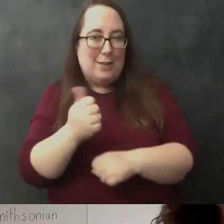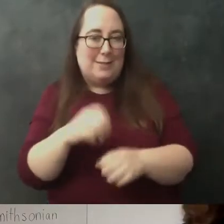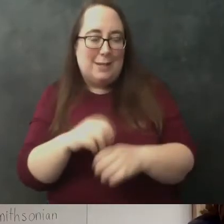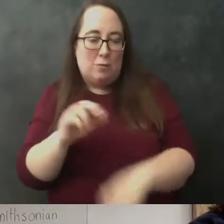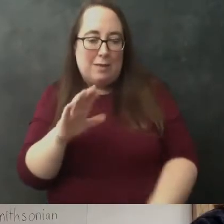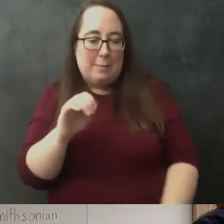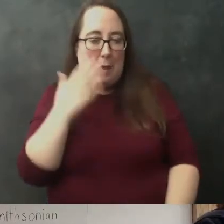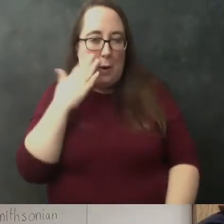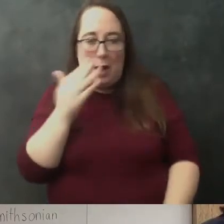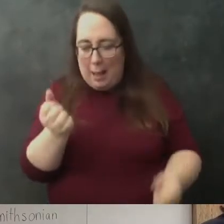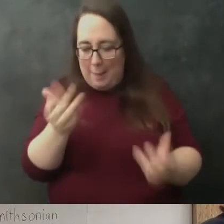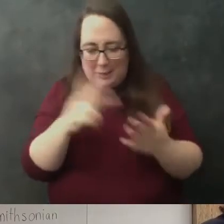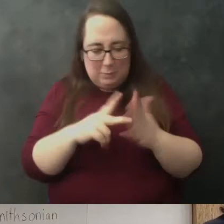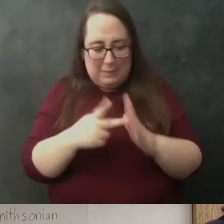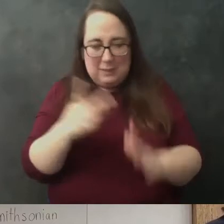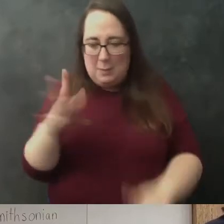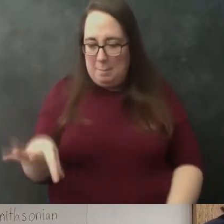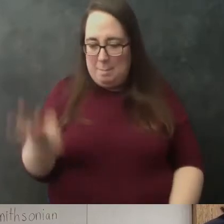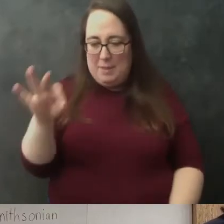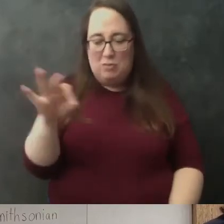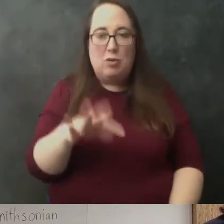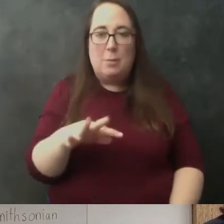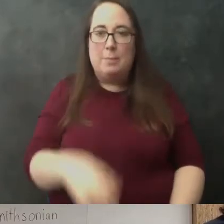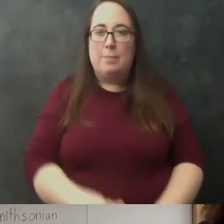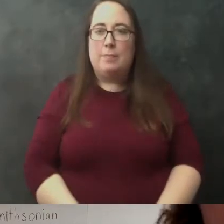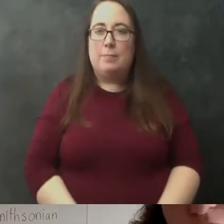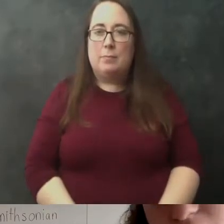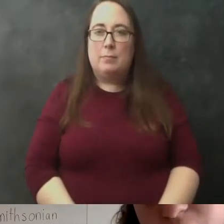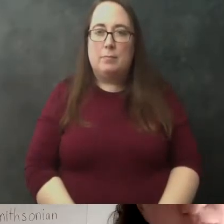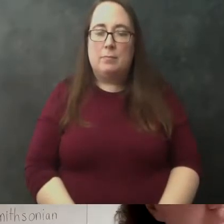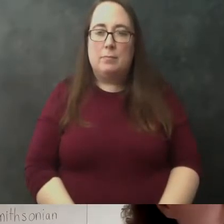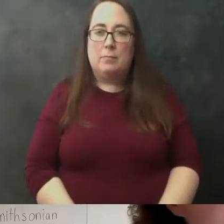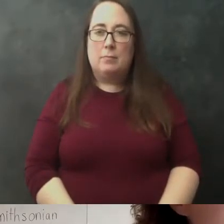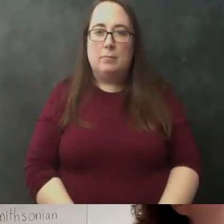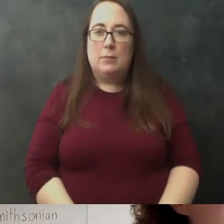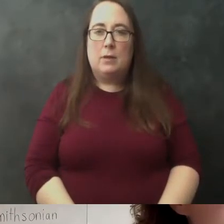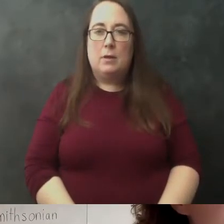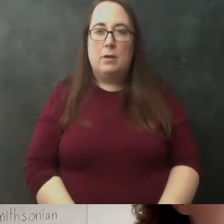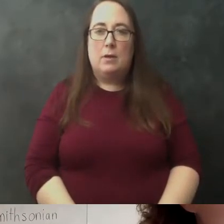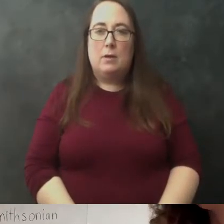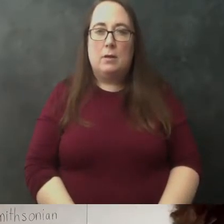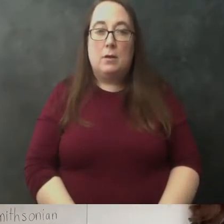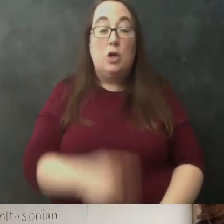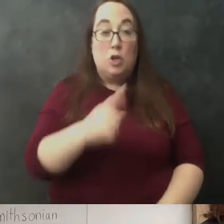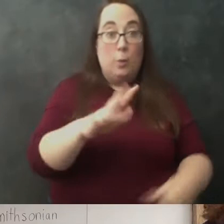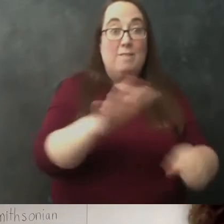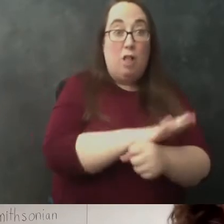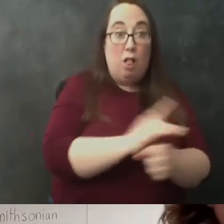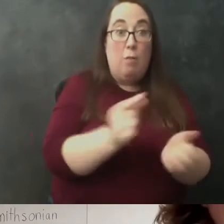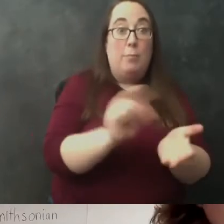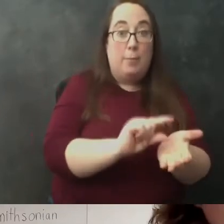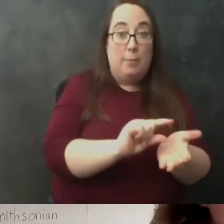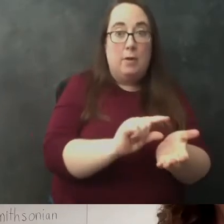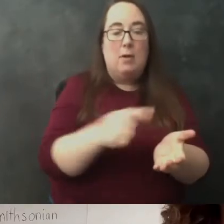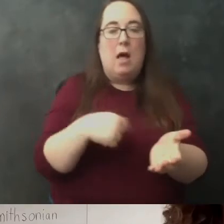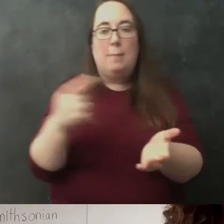know how much is a pinch. But I feel like what if you put the whole thing in, and what if I just put